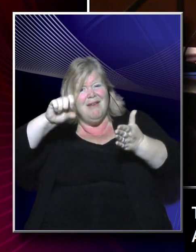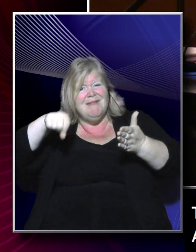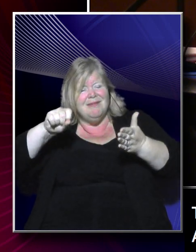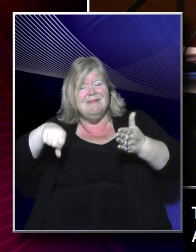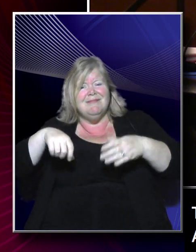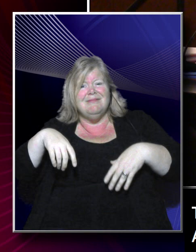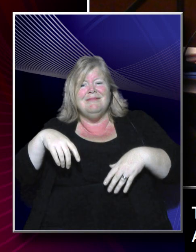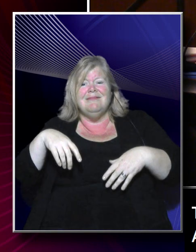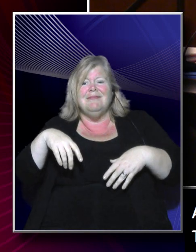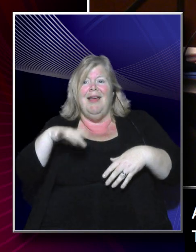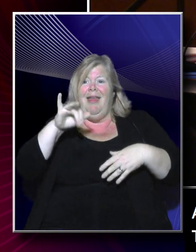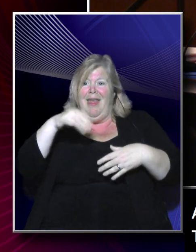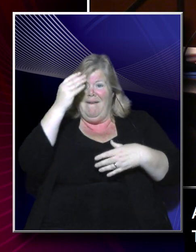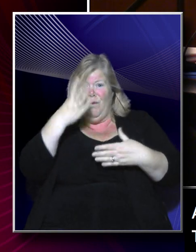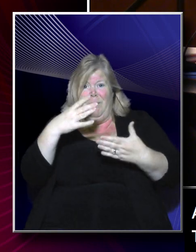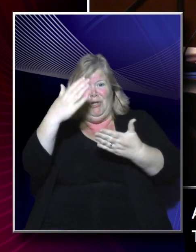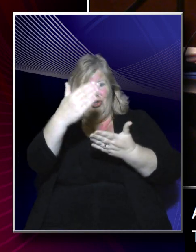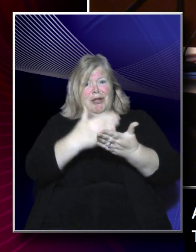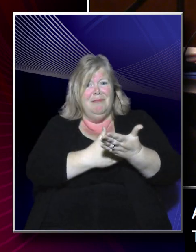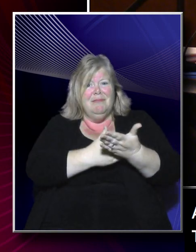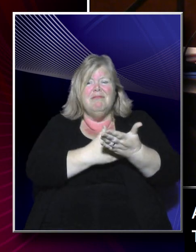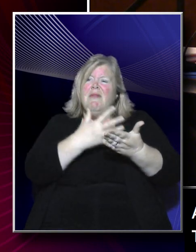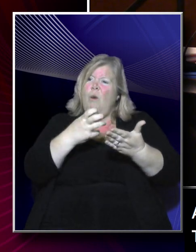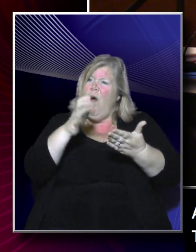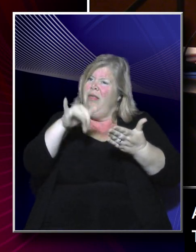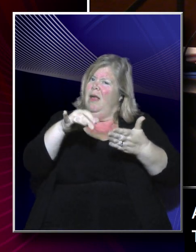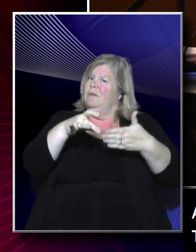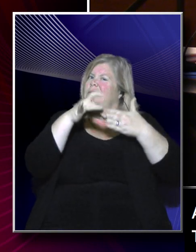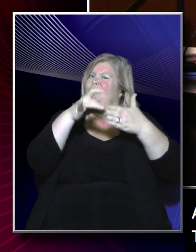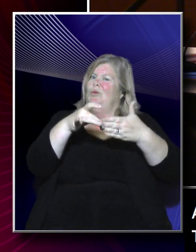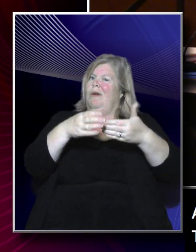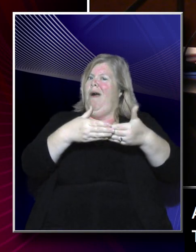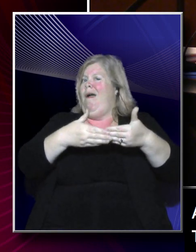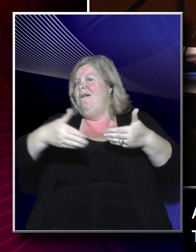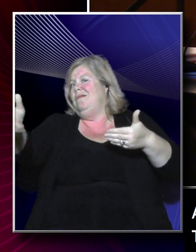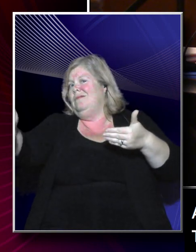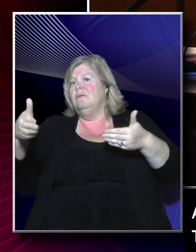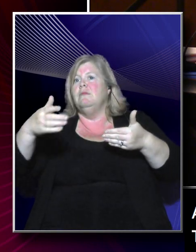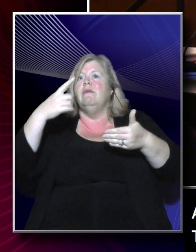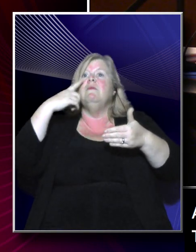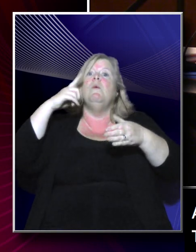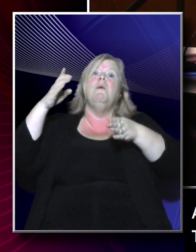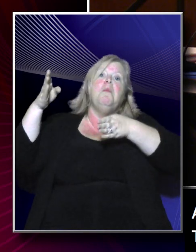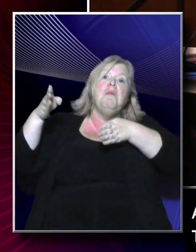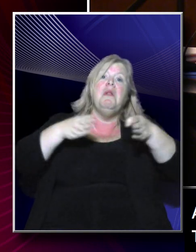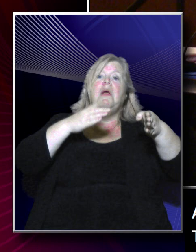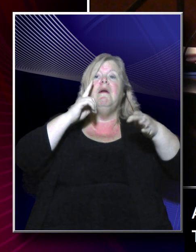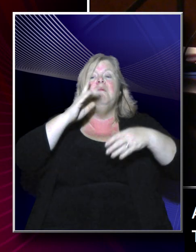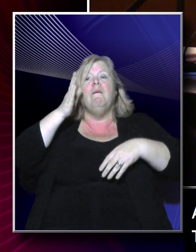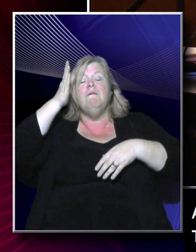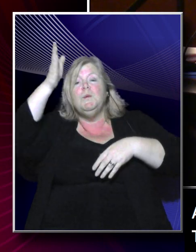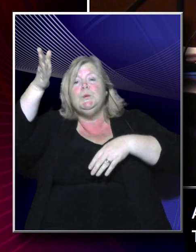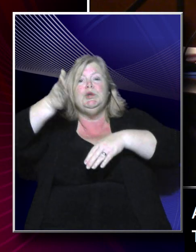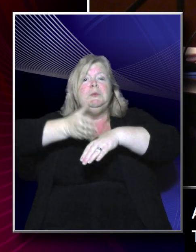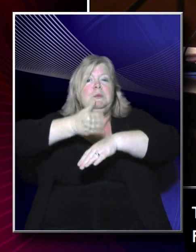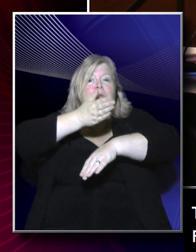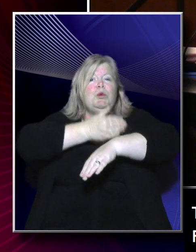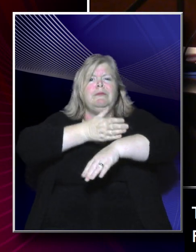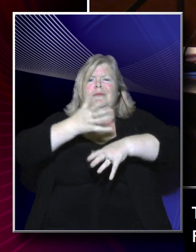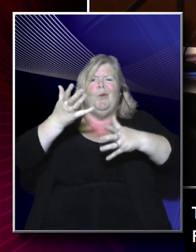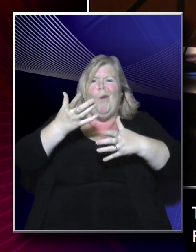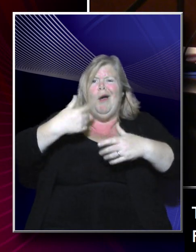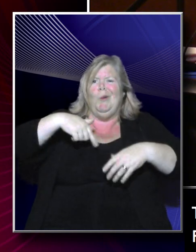that information to guide us into our planning for future improvements, what we need